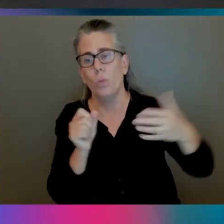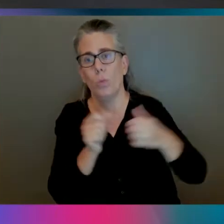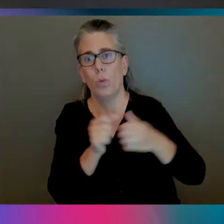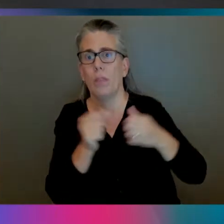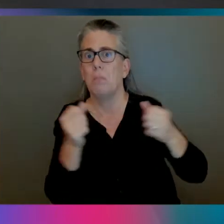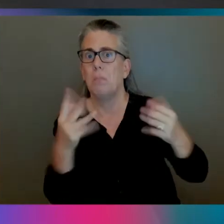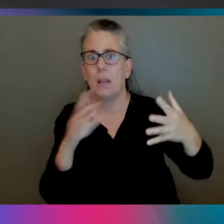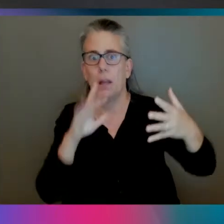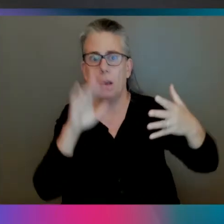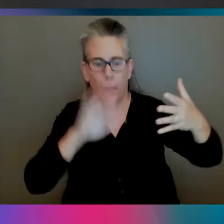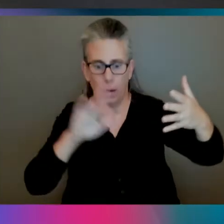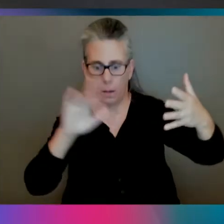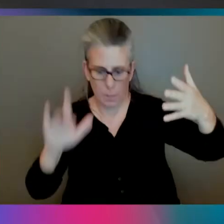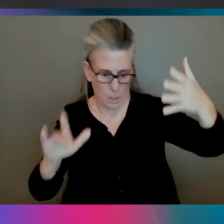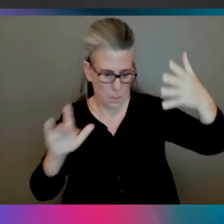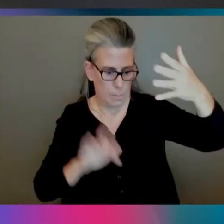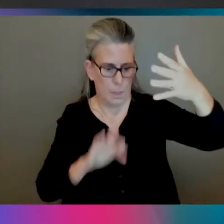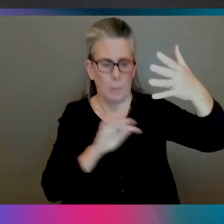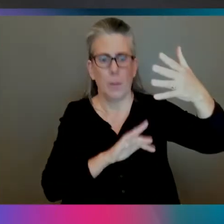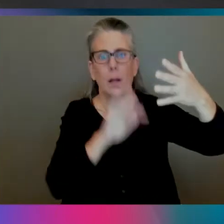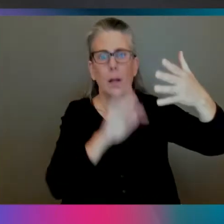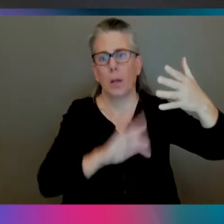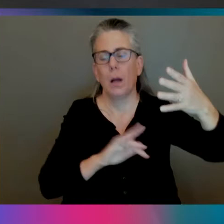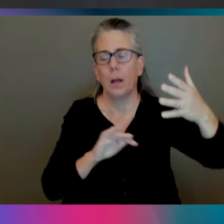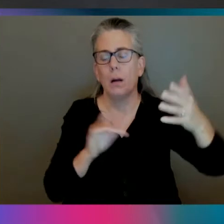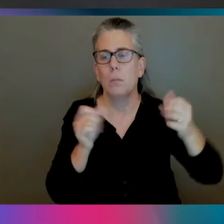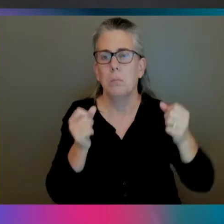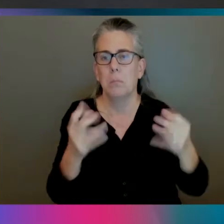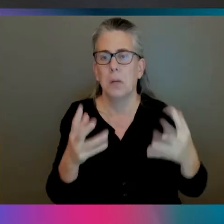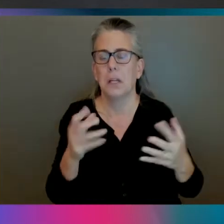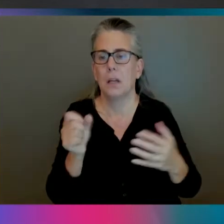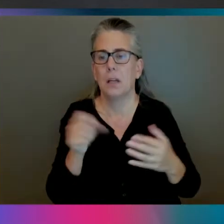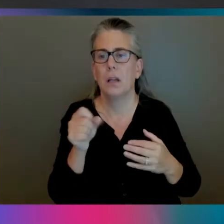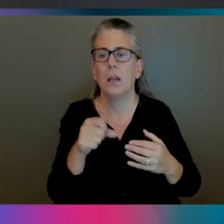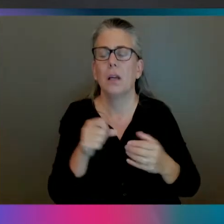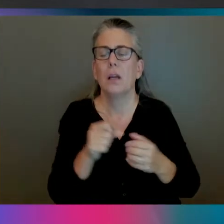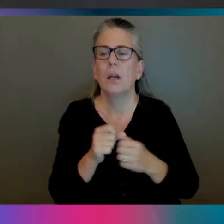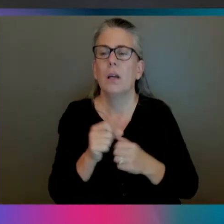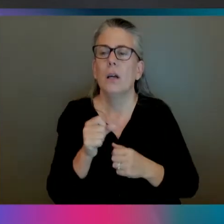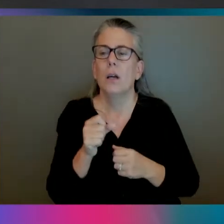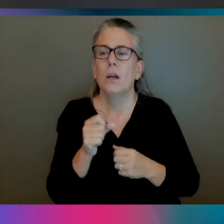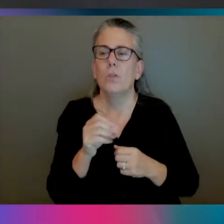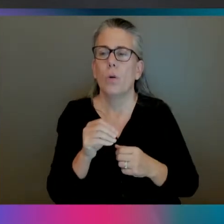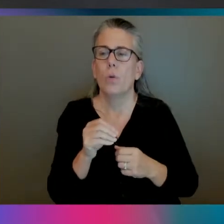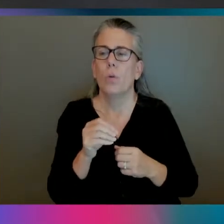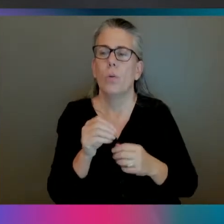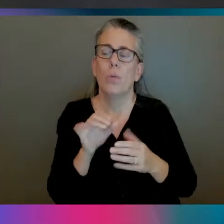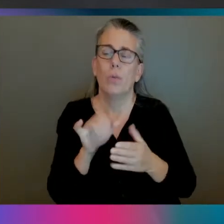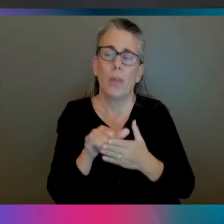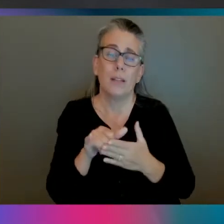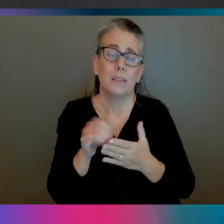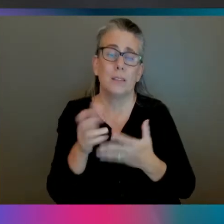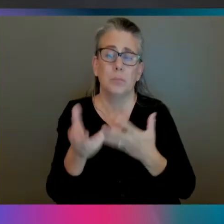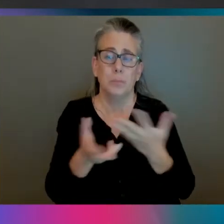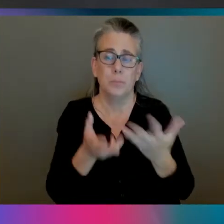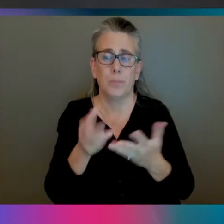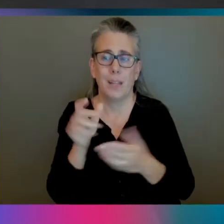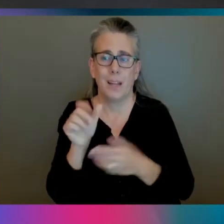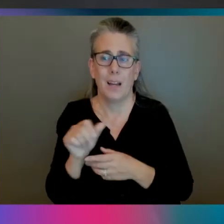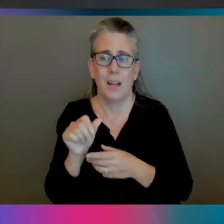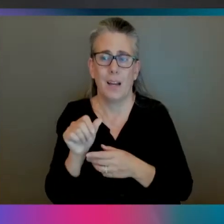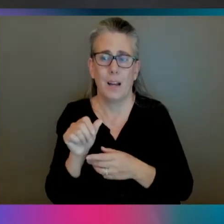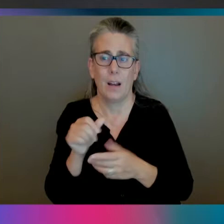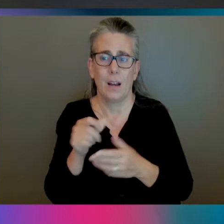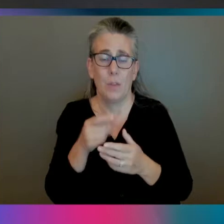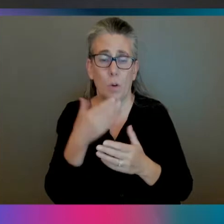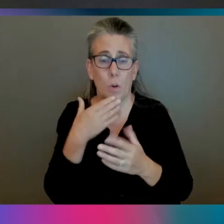that that there were no values for. Yeah. So that's where the thing comes into. Now the good thing is that factorization machines are